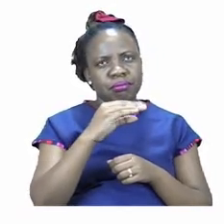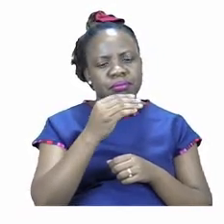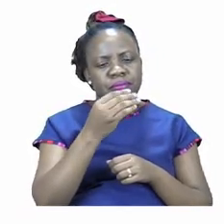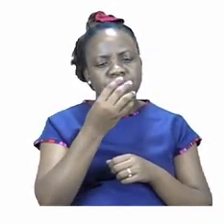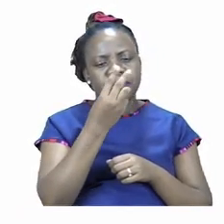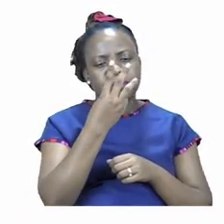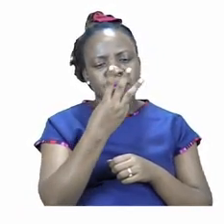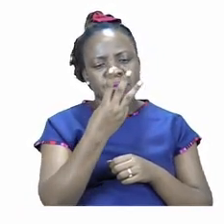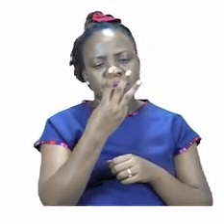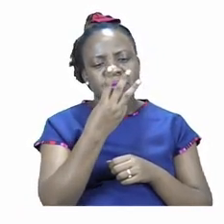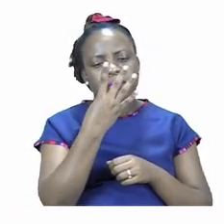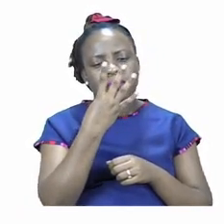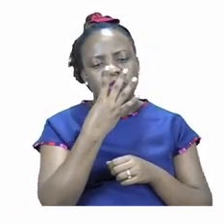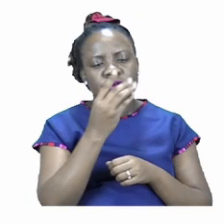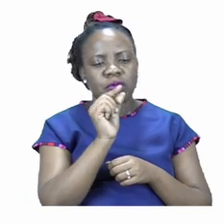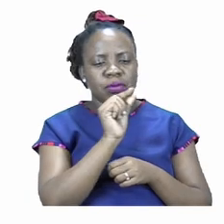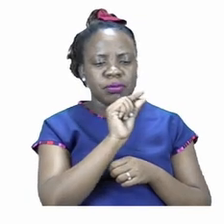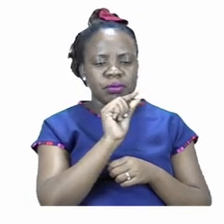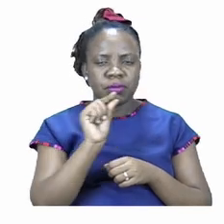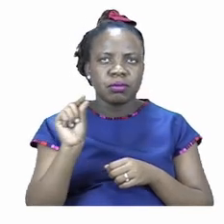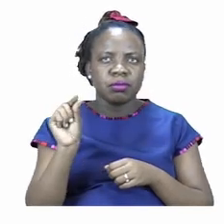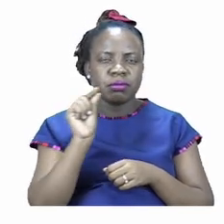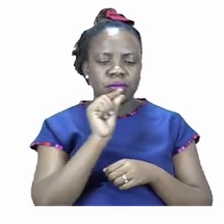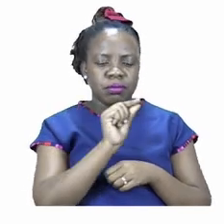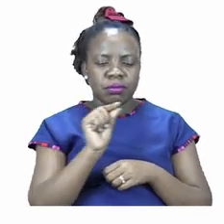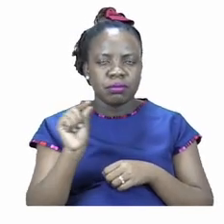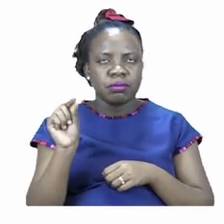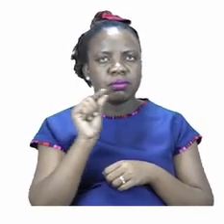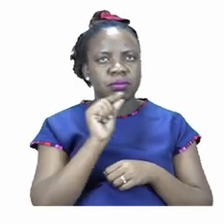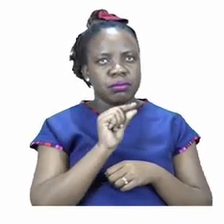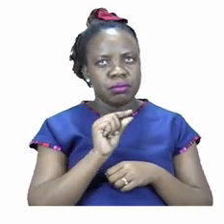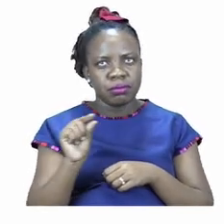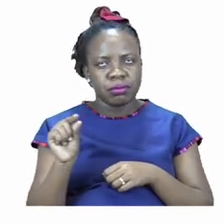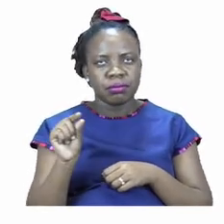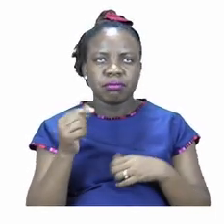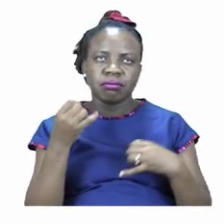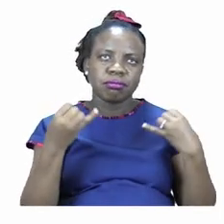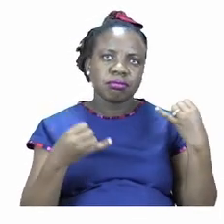4 lines. Have fun with this one, and when you're